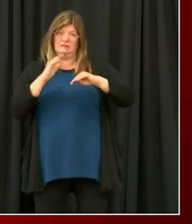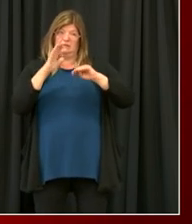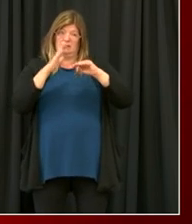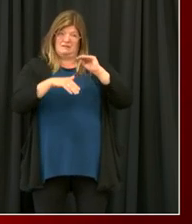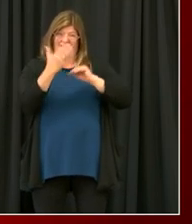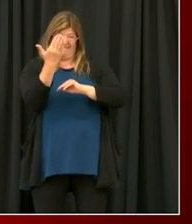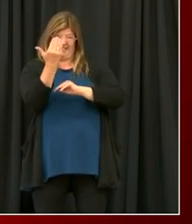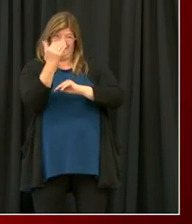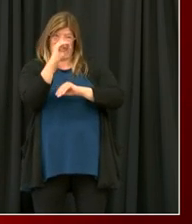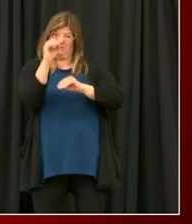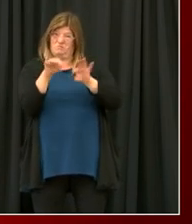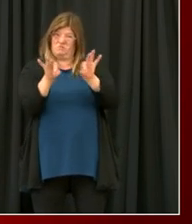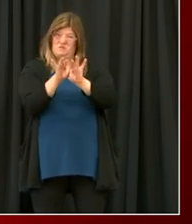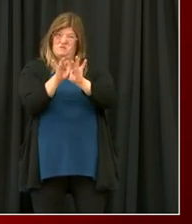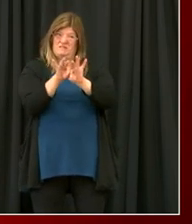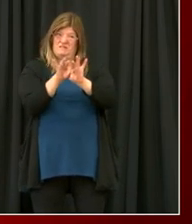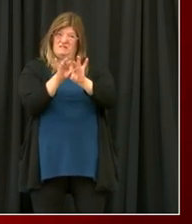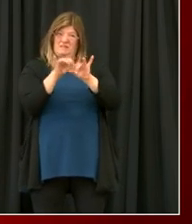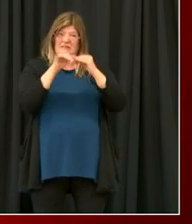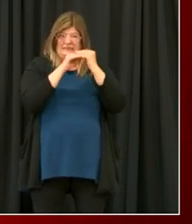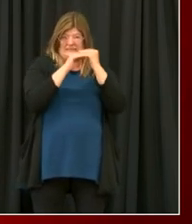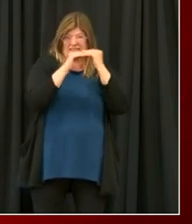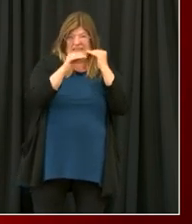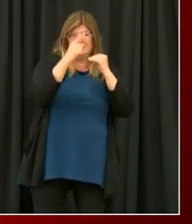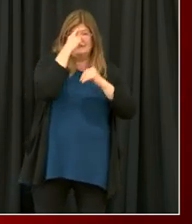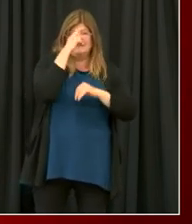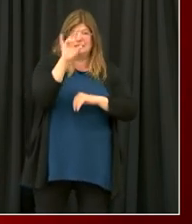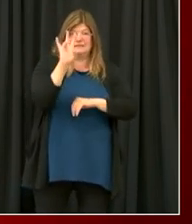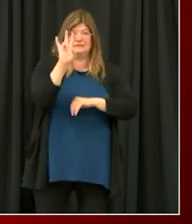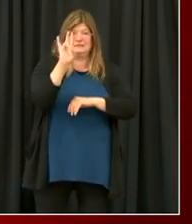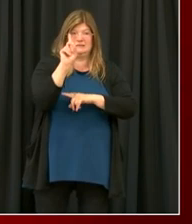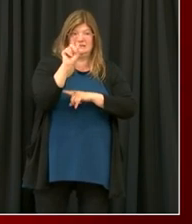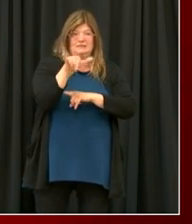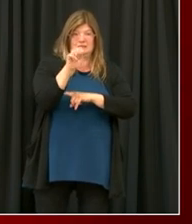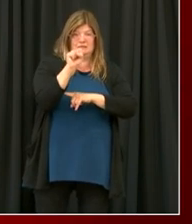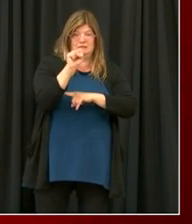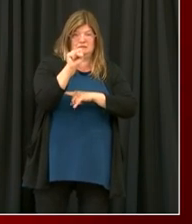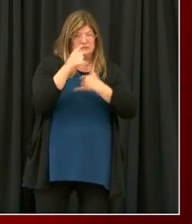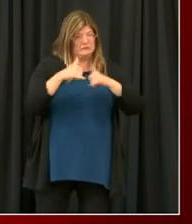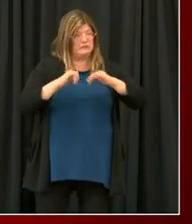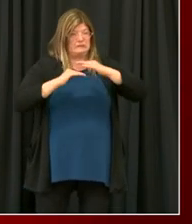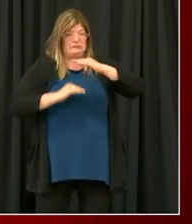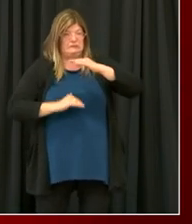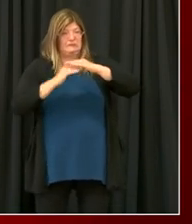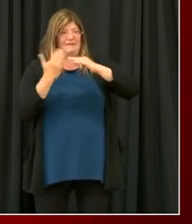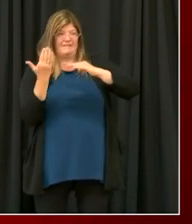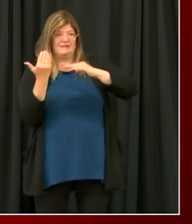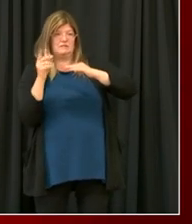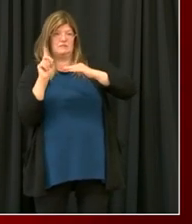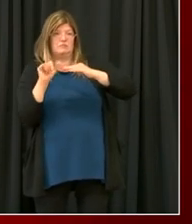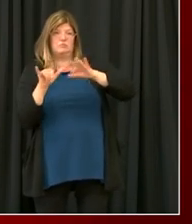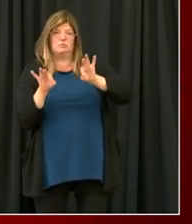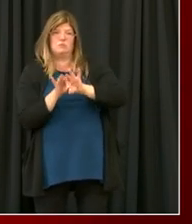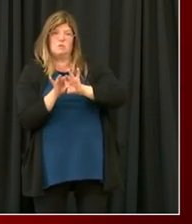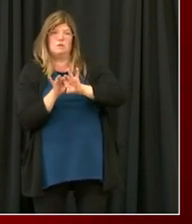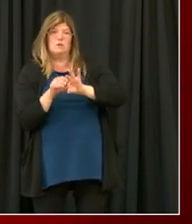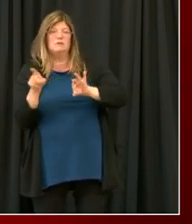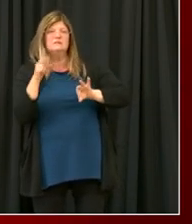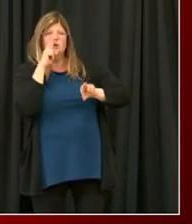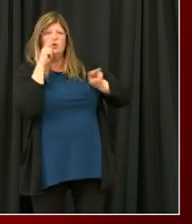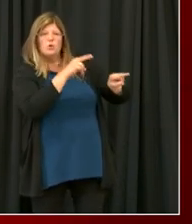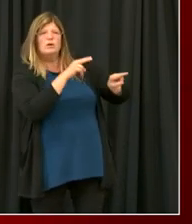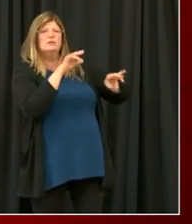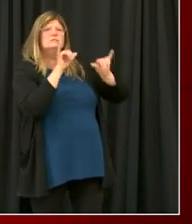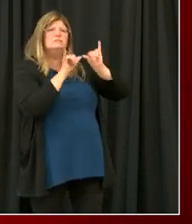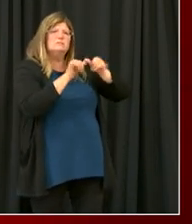for 7 days. But if you go to the dashboard, you can see what it has measured on each